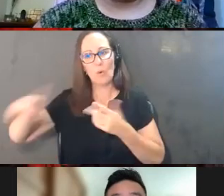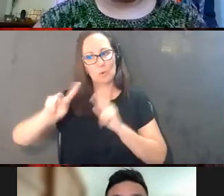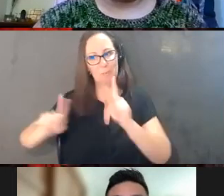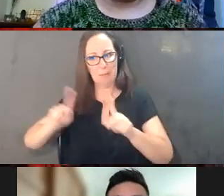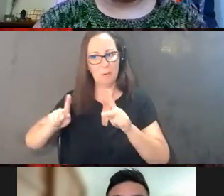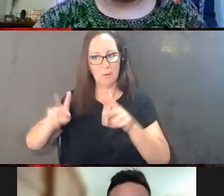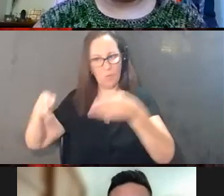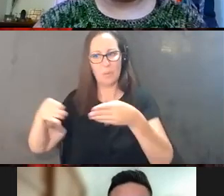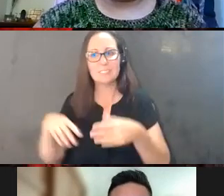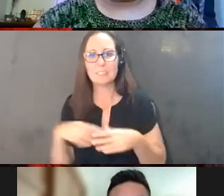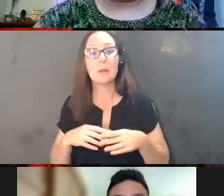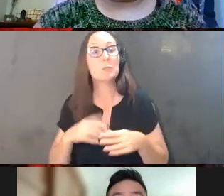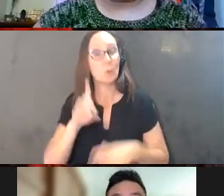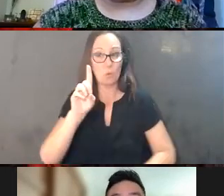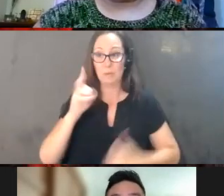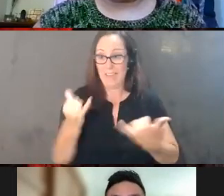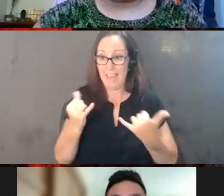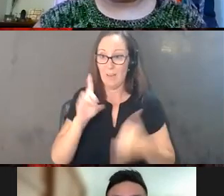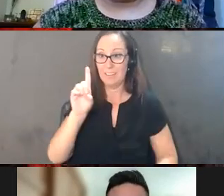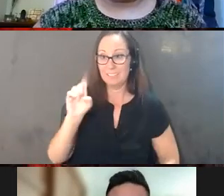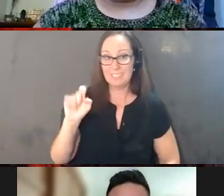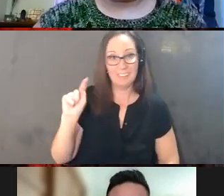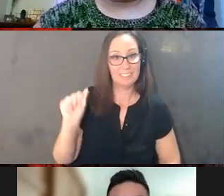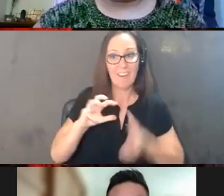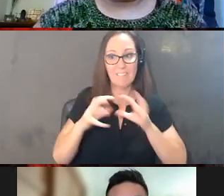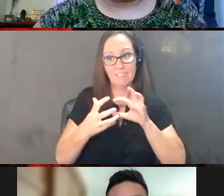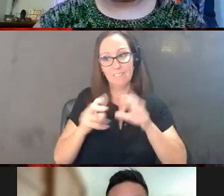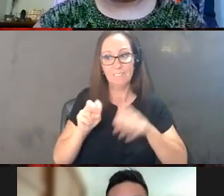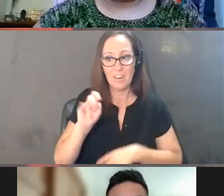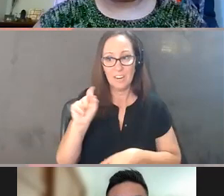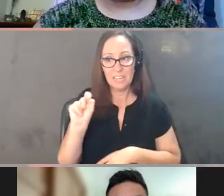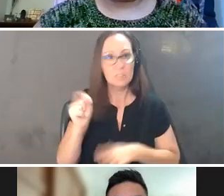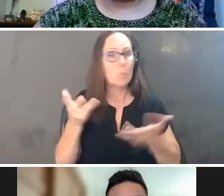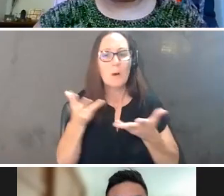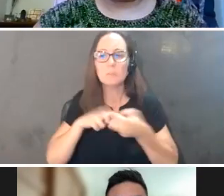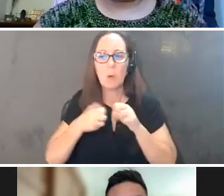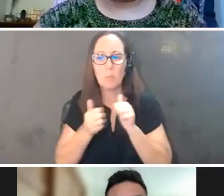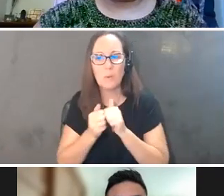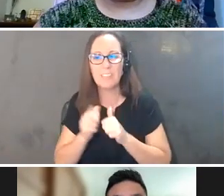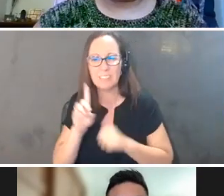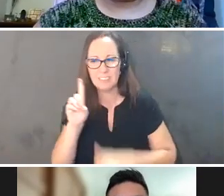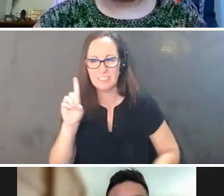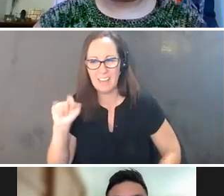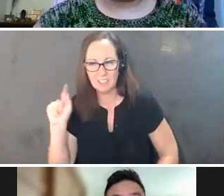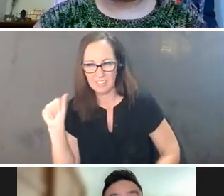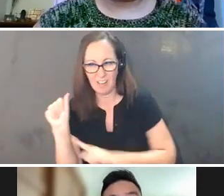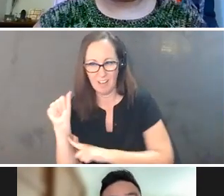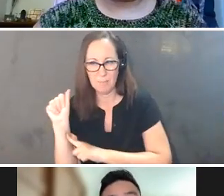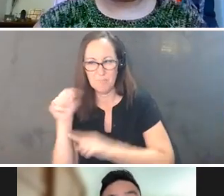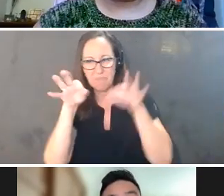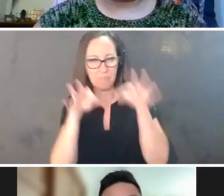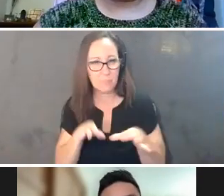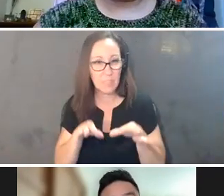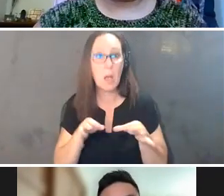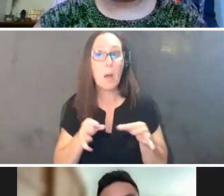And so now we have the Delta variant. And what's been the problem with Delta? Let's go to the next slide. The biggest thing is it is much